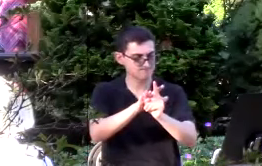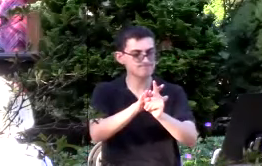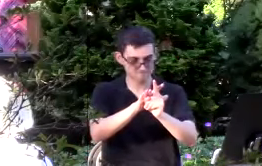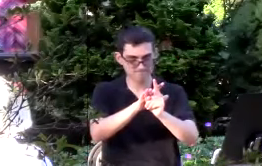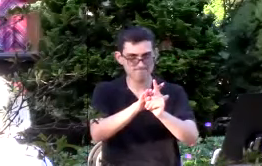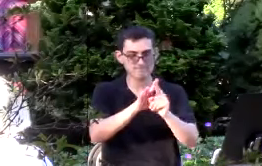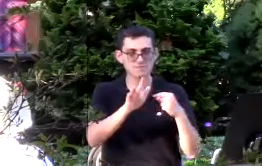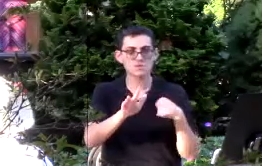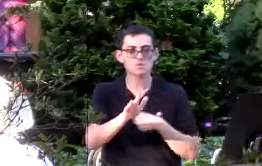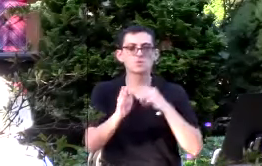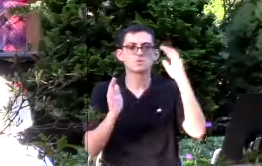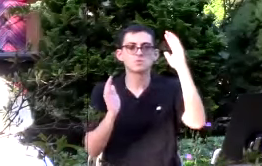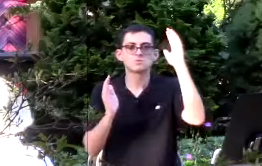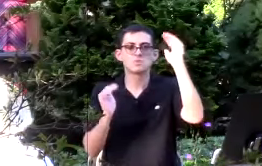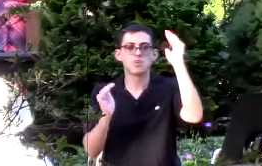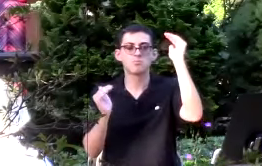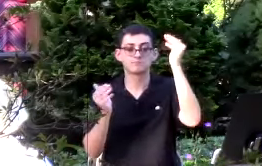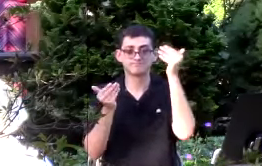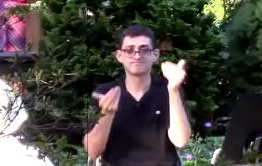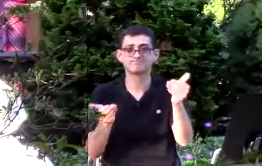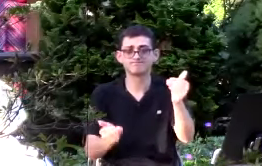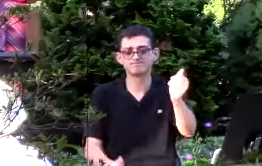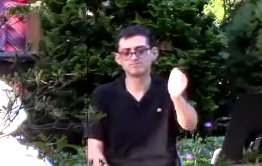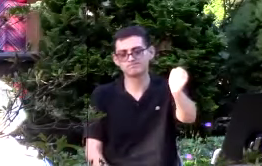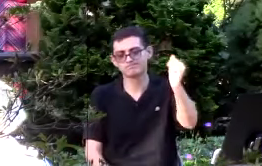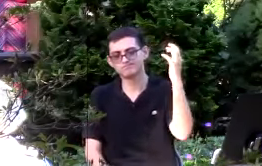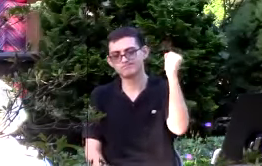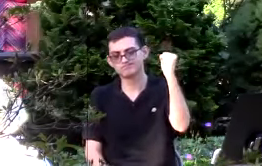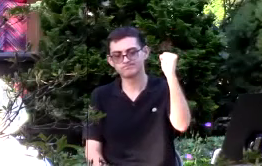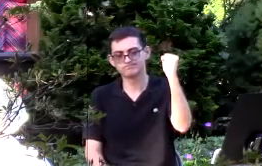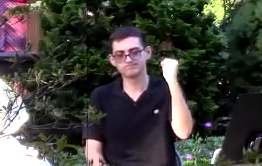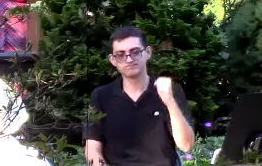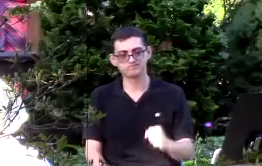b'agala v'bizman kariv v'yimeru